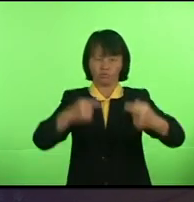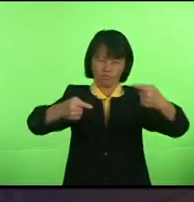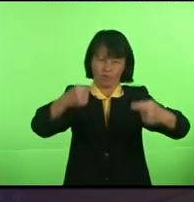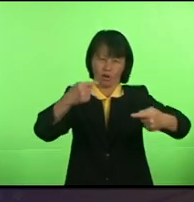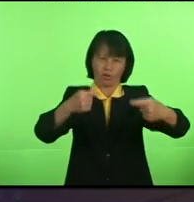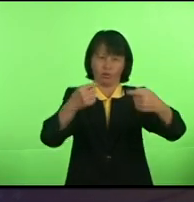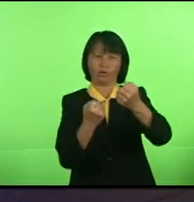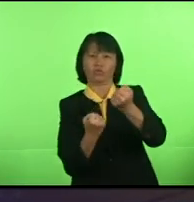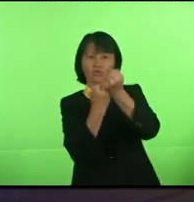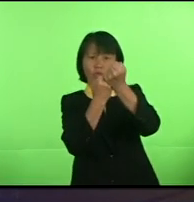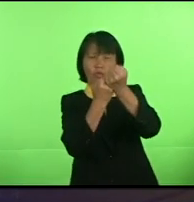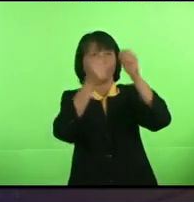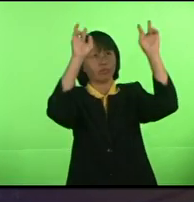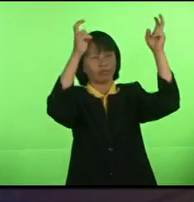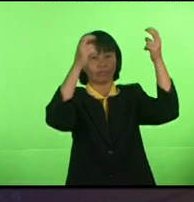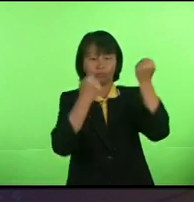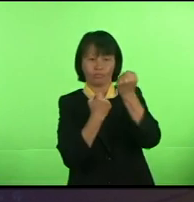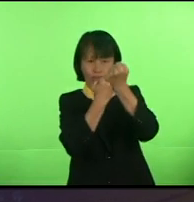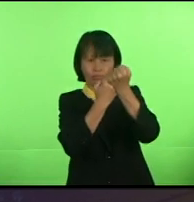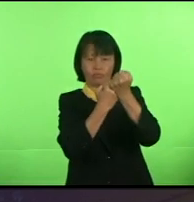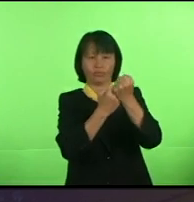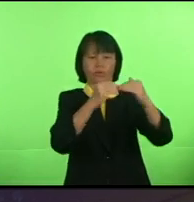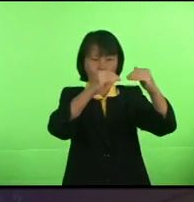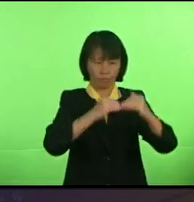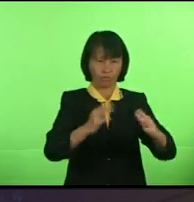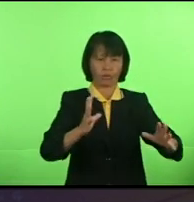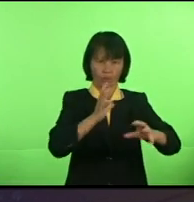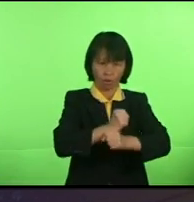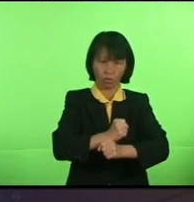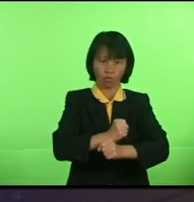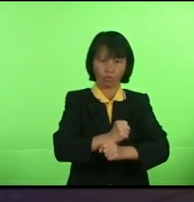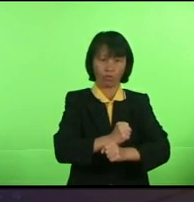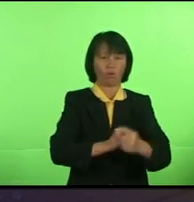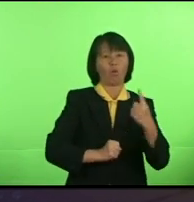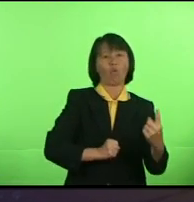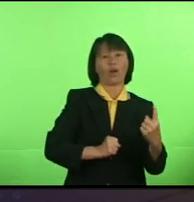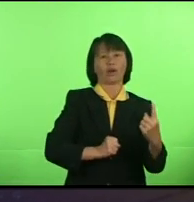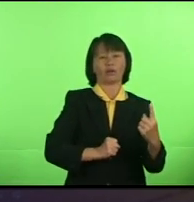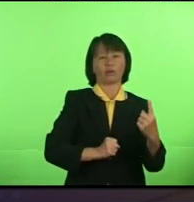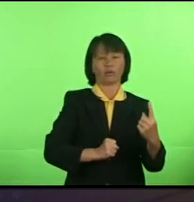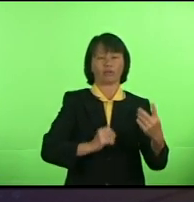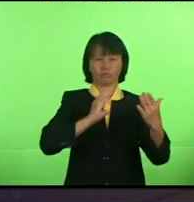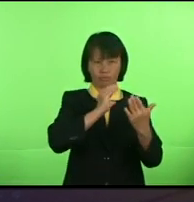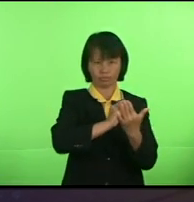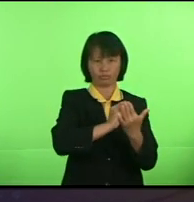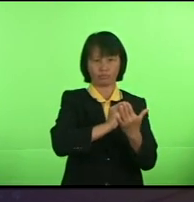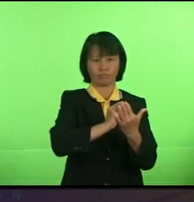that support the thesis, 3 paragraphs, and also the conclusion, 1